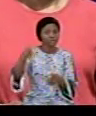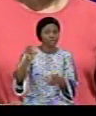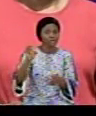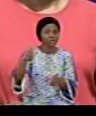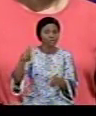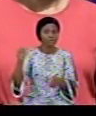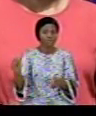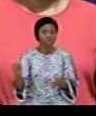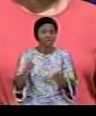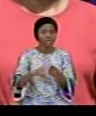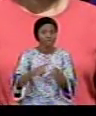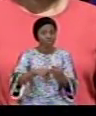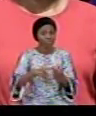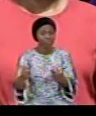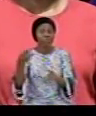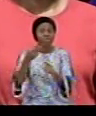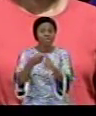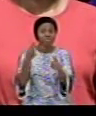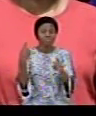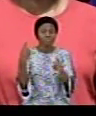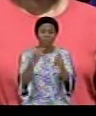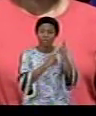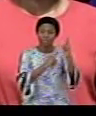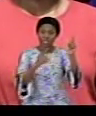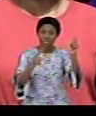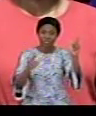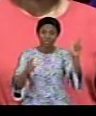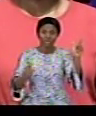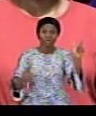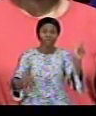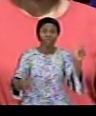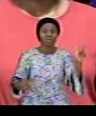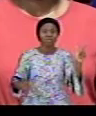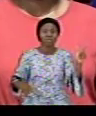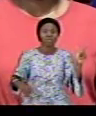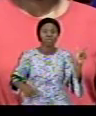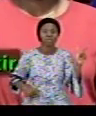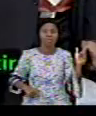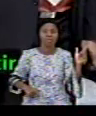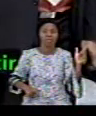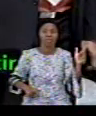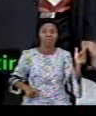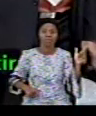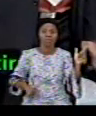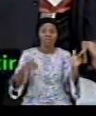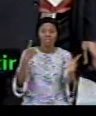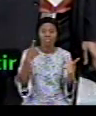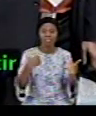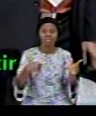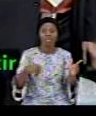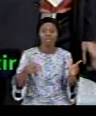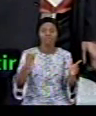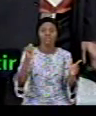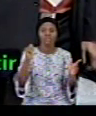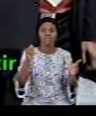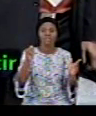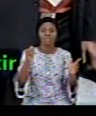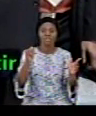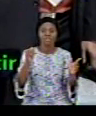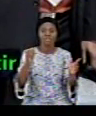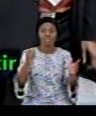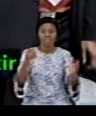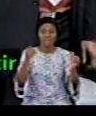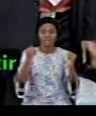to flee from the Lord the sovereign